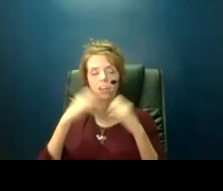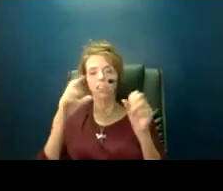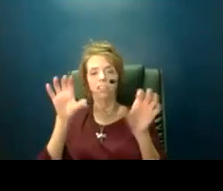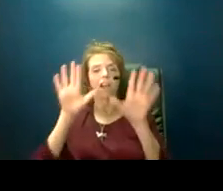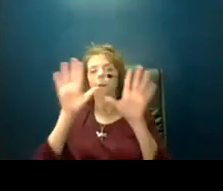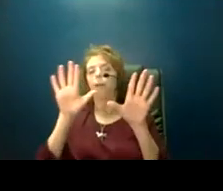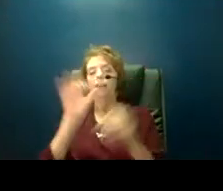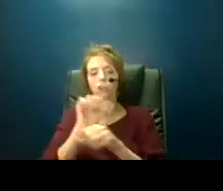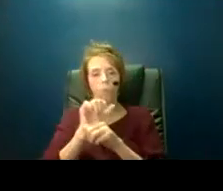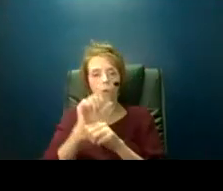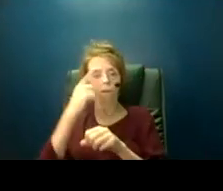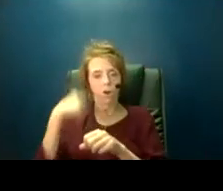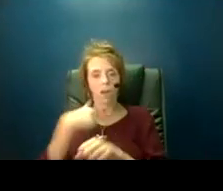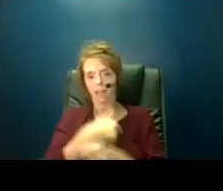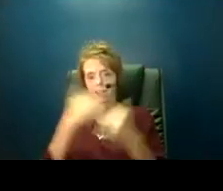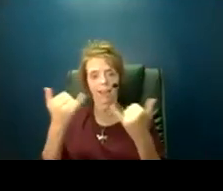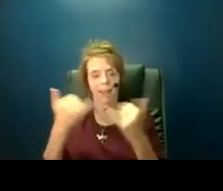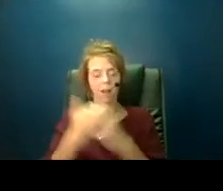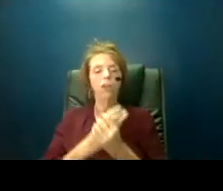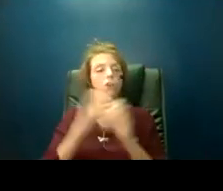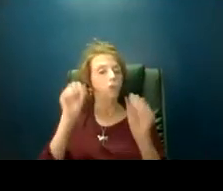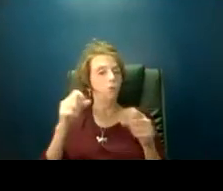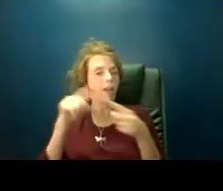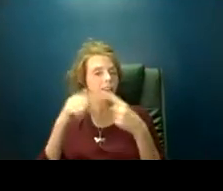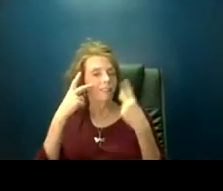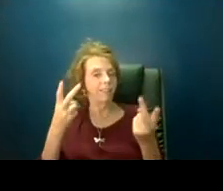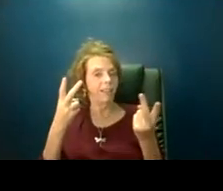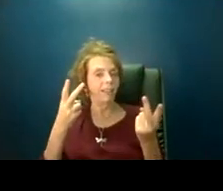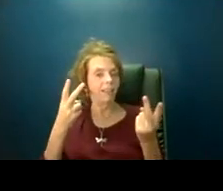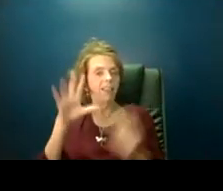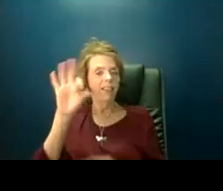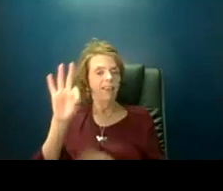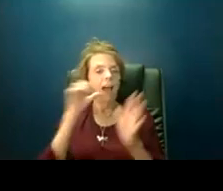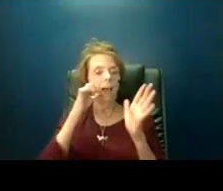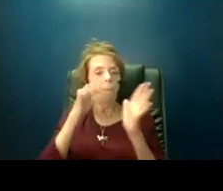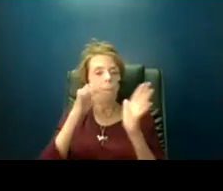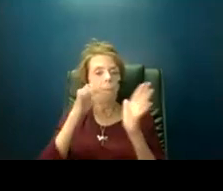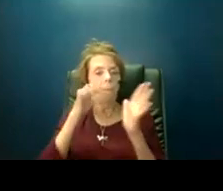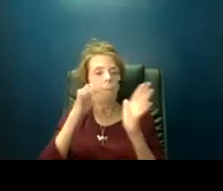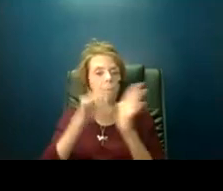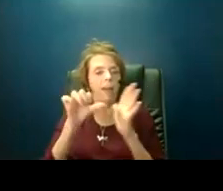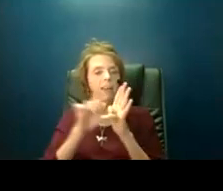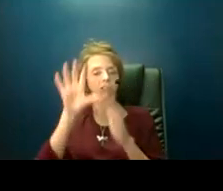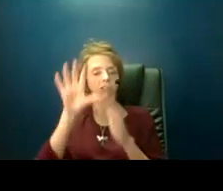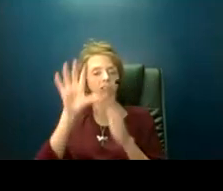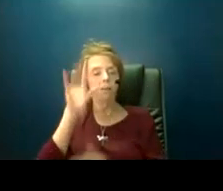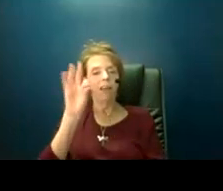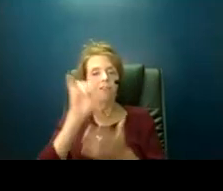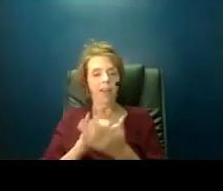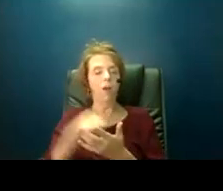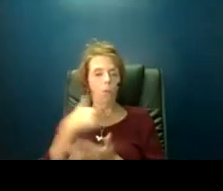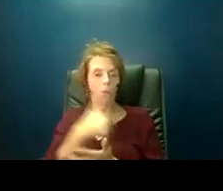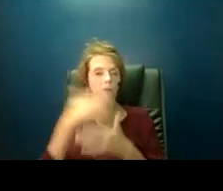us now. And you can see the 9-page PDF that we've